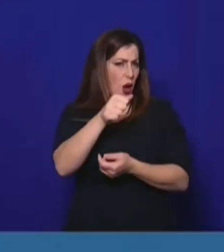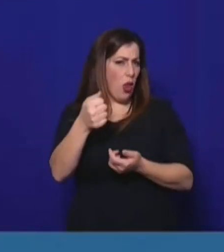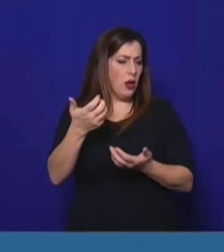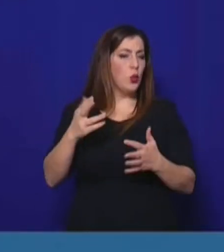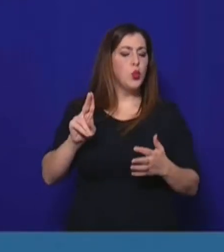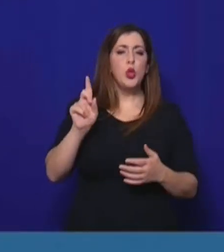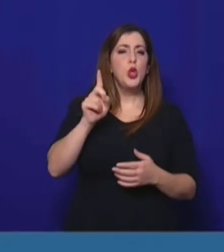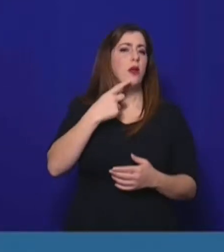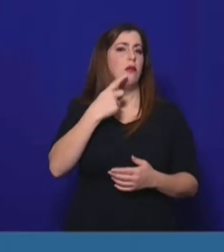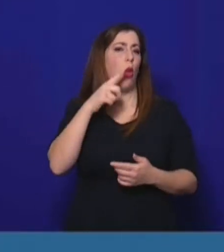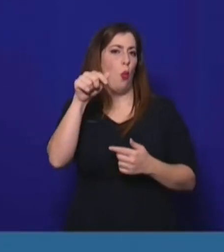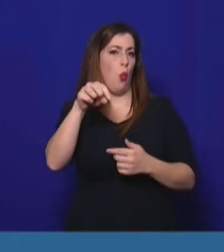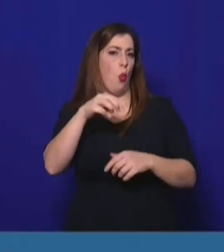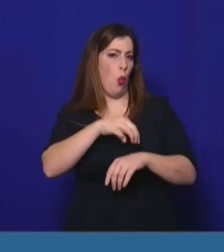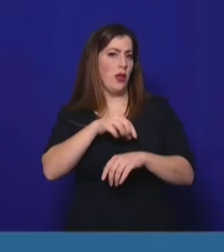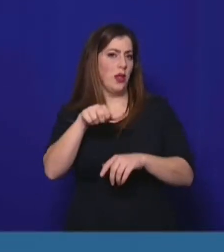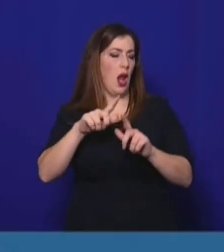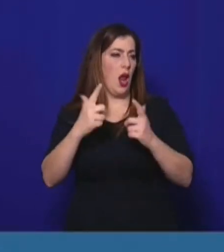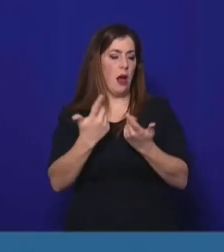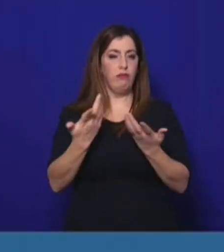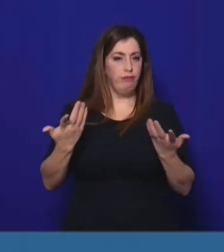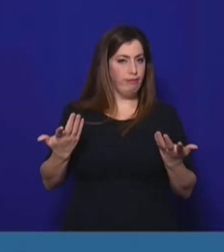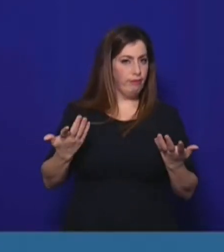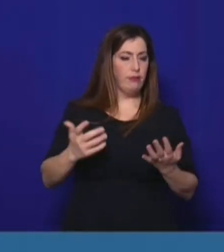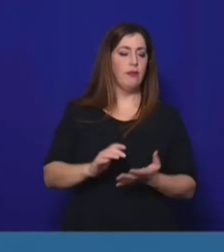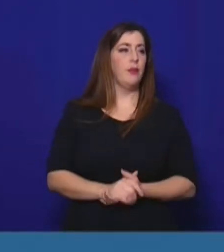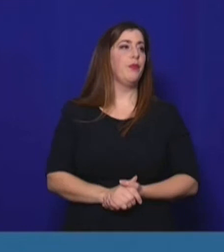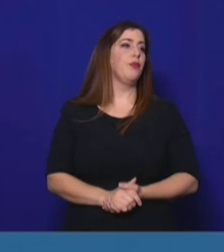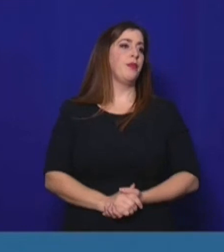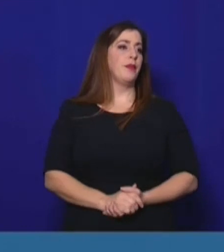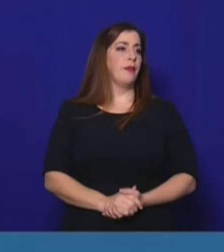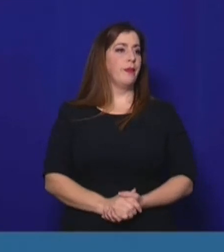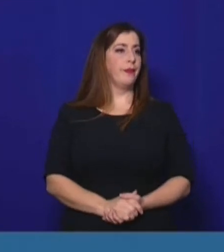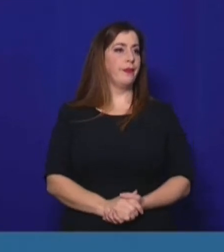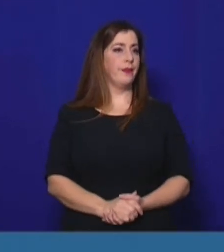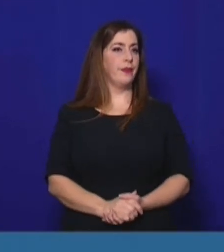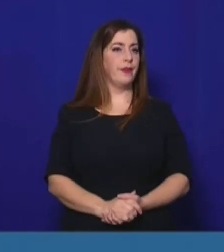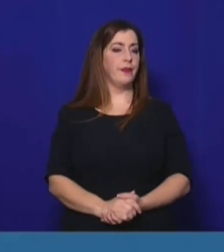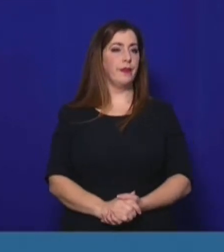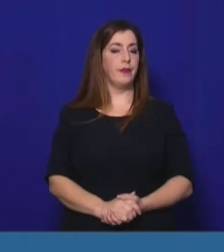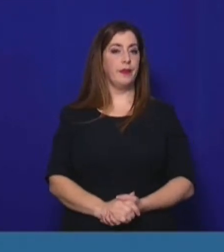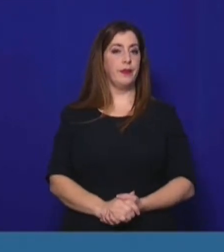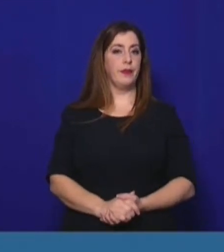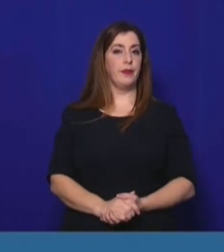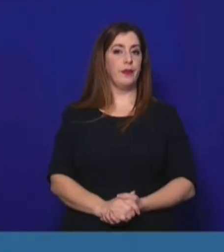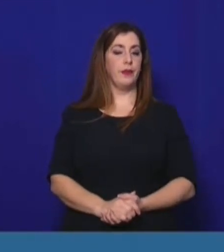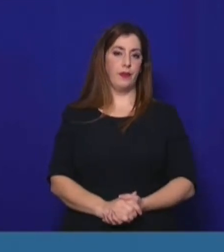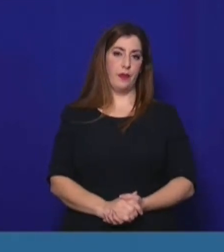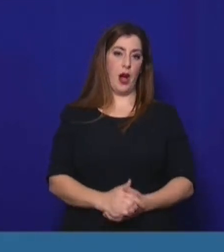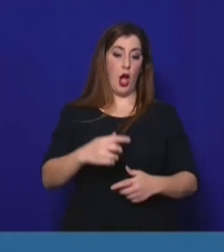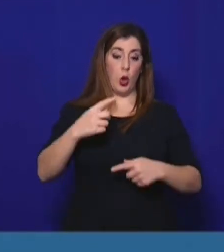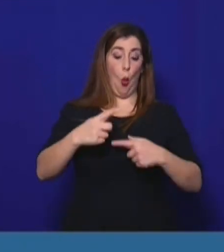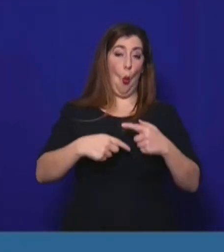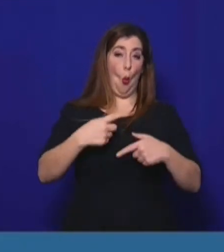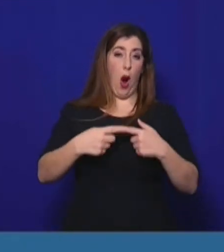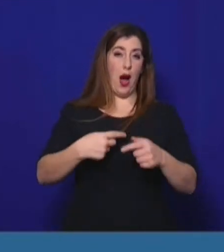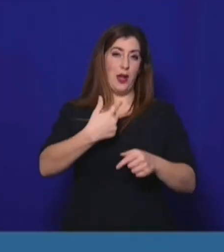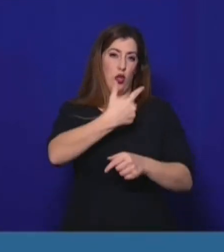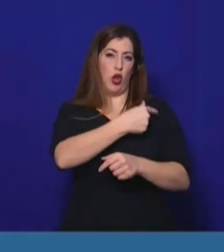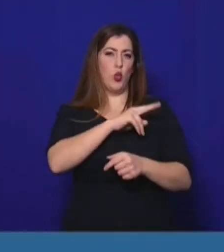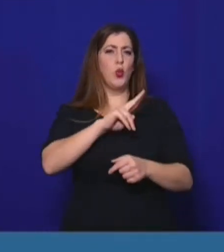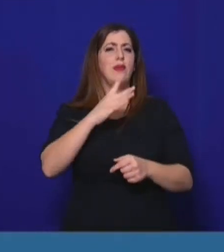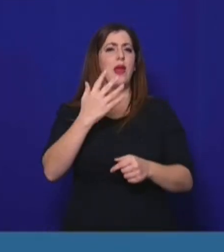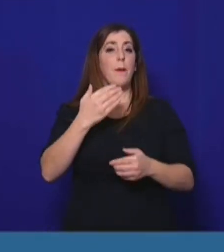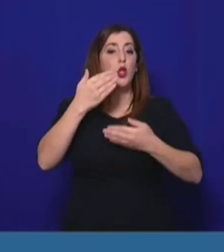ħafna. Grazzi Marija. Mela, fuq l-immunità ta' dan it-tilqim, iftakru li dan